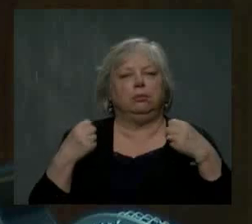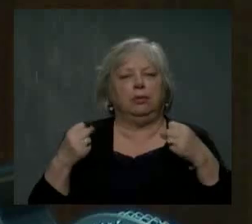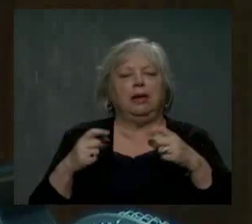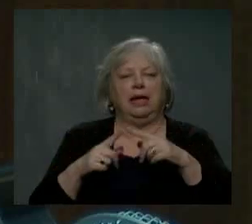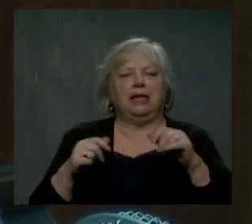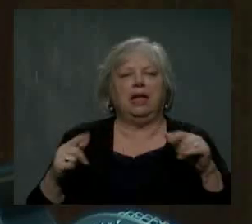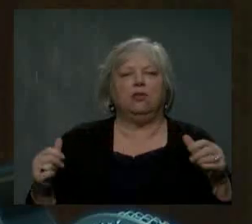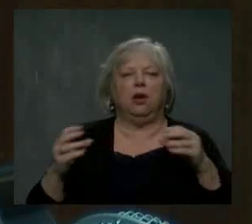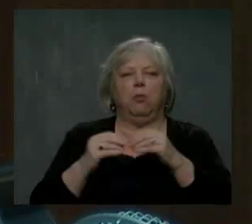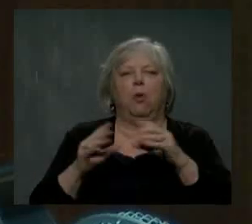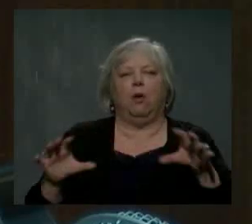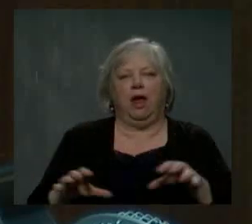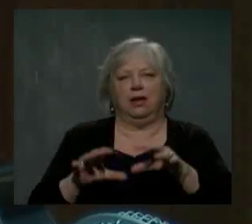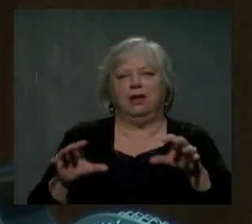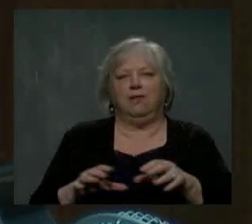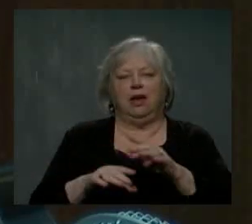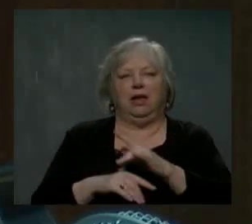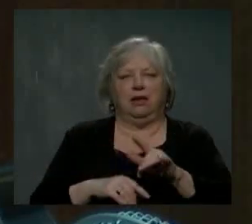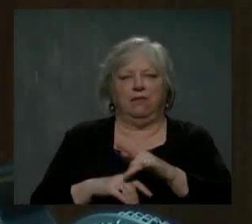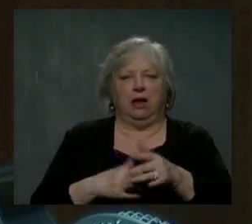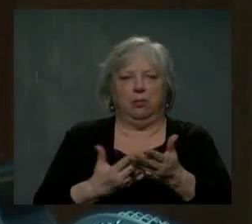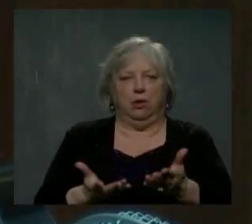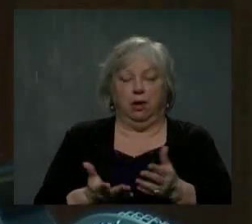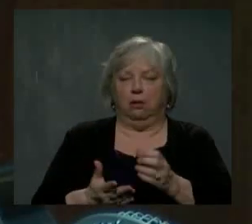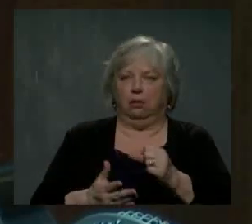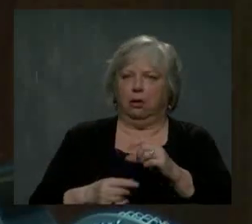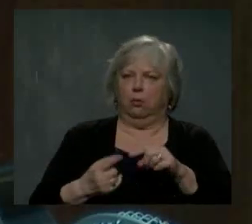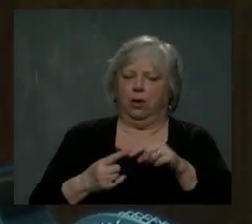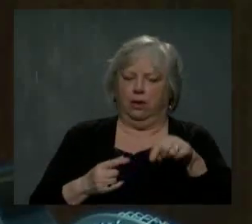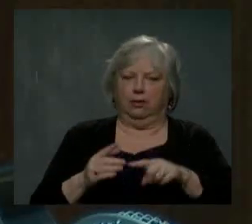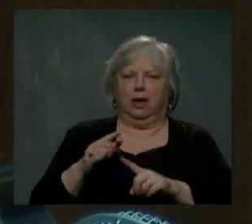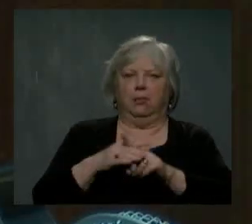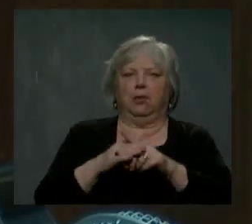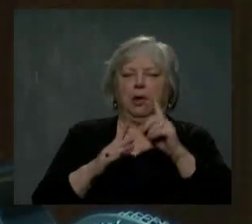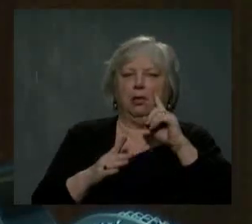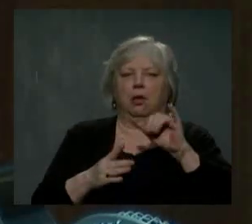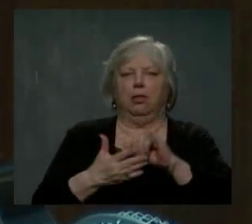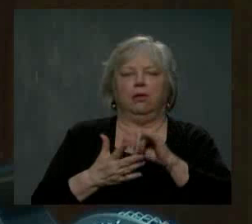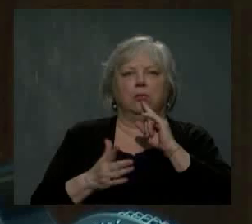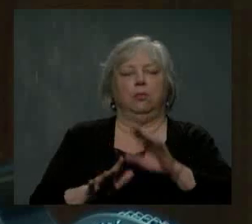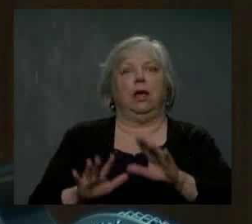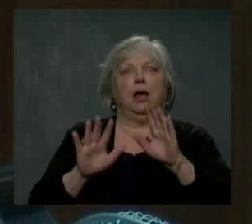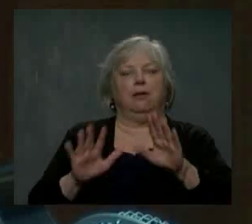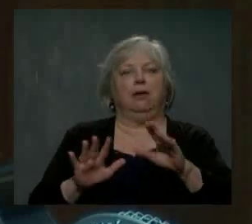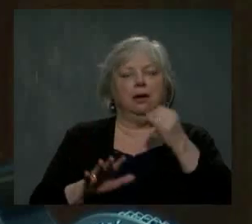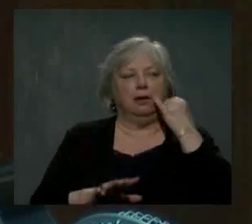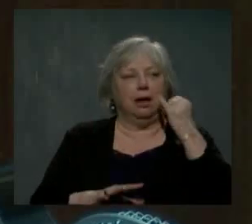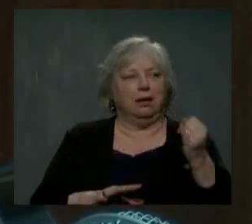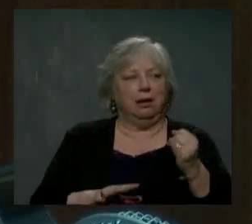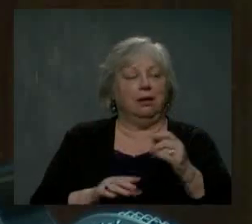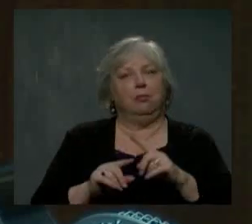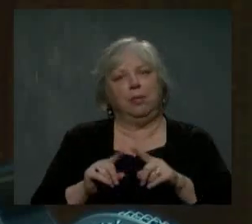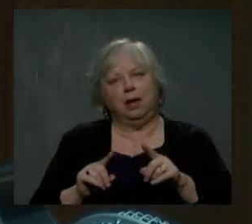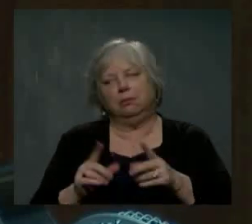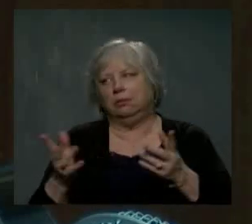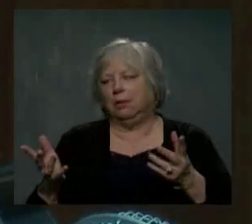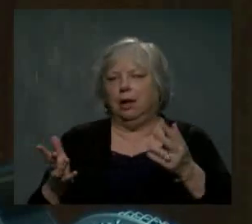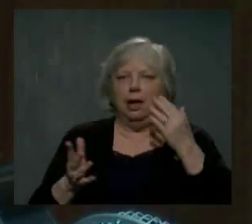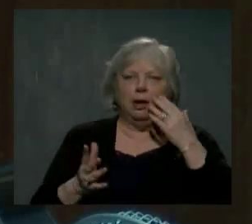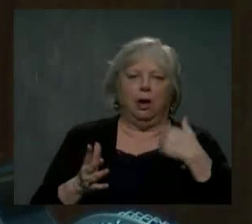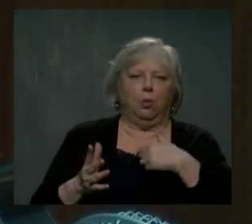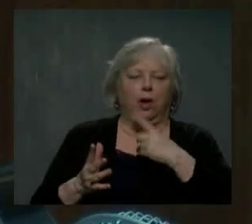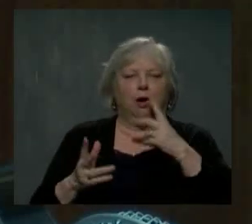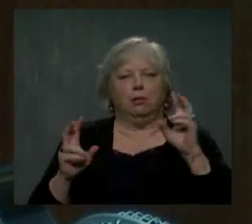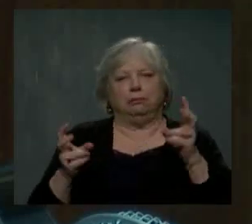of the activities that are available. So when this came up, I thought it would be an outstanding idea. But I know we are in